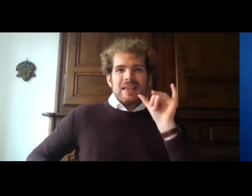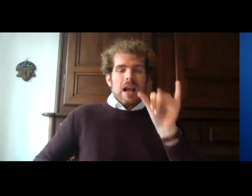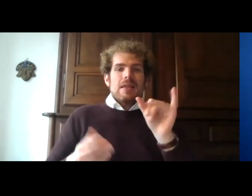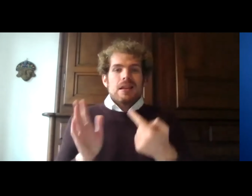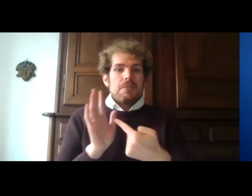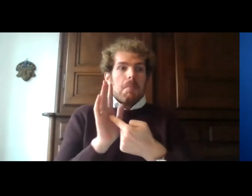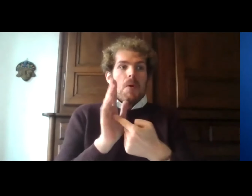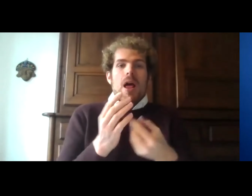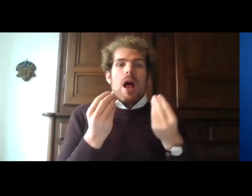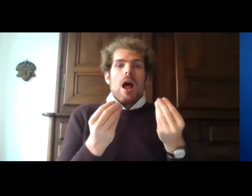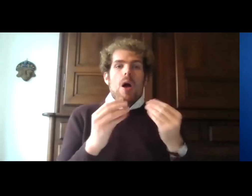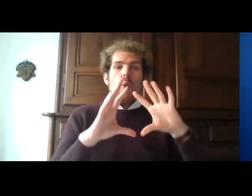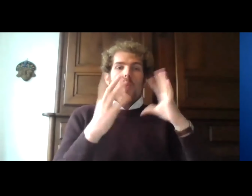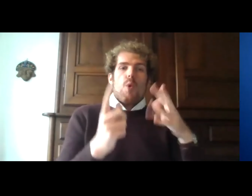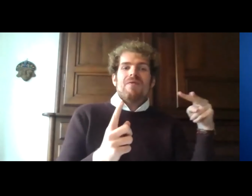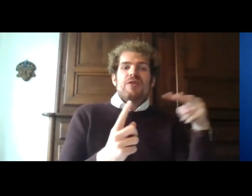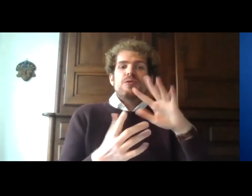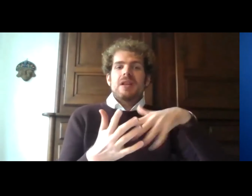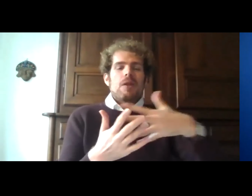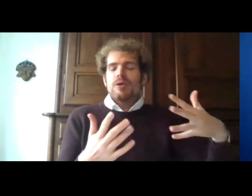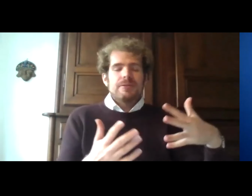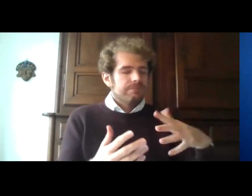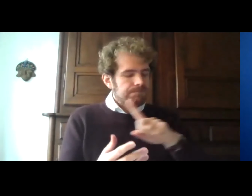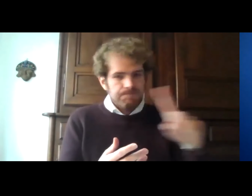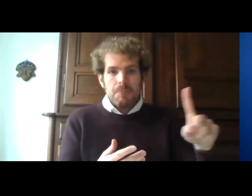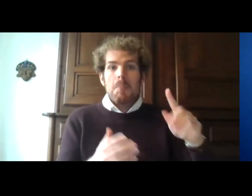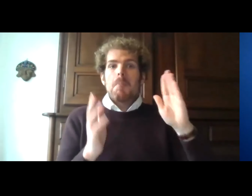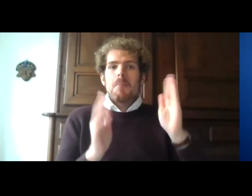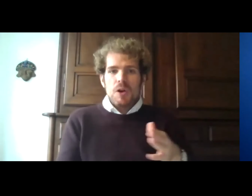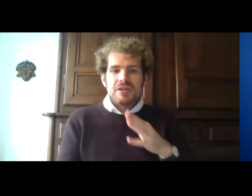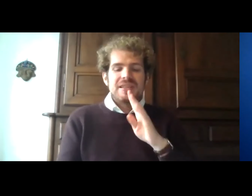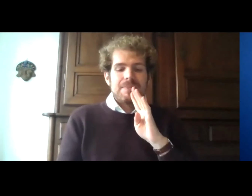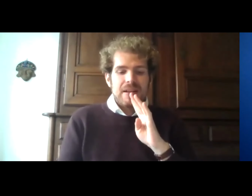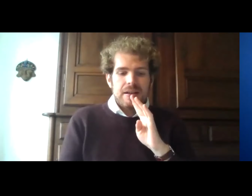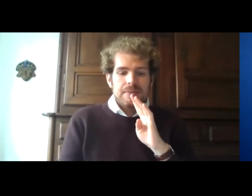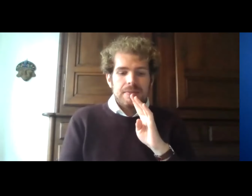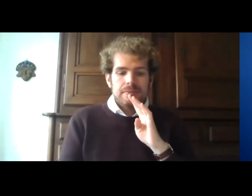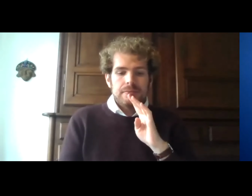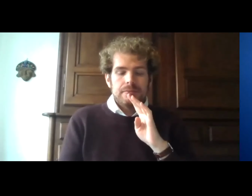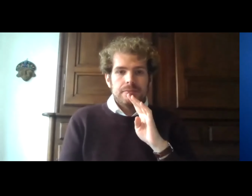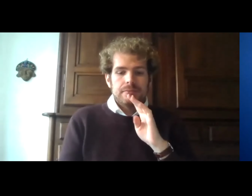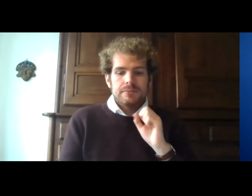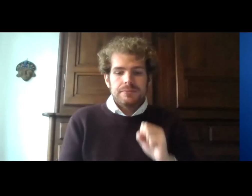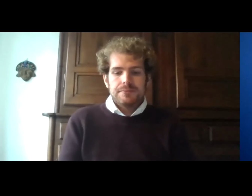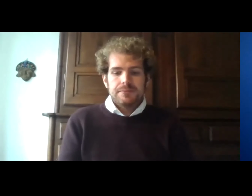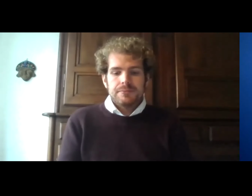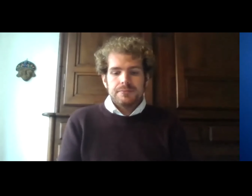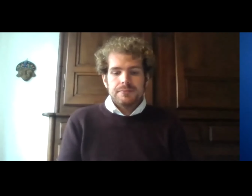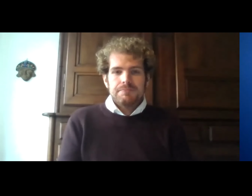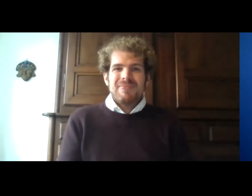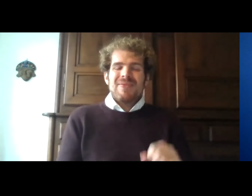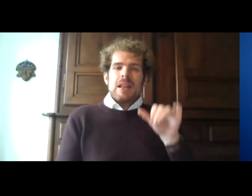force them to use their voices. So these are examples of how the world has viewed sign language in a very pejorative way,